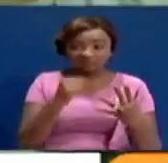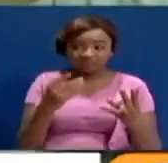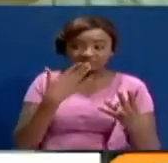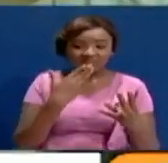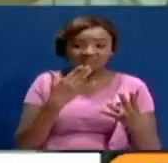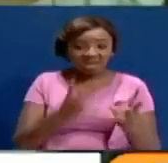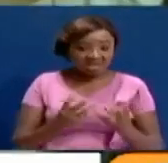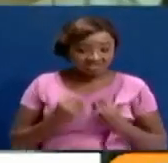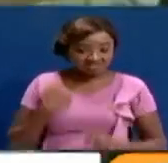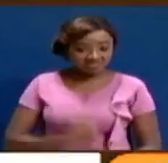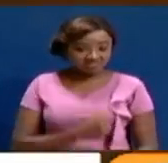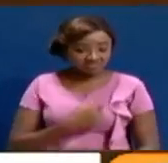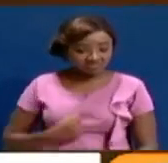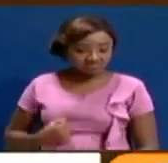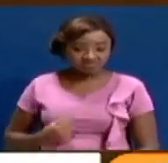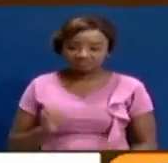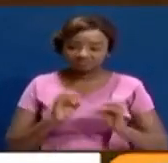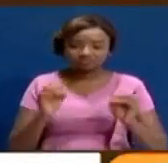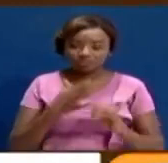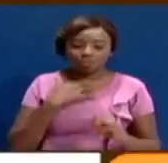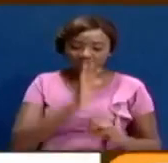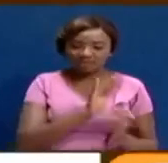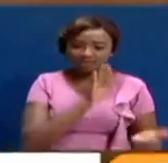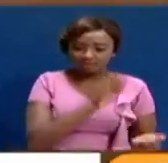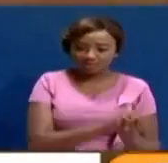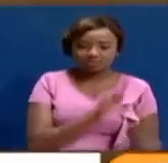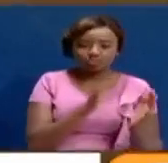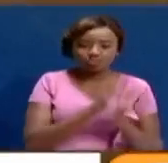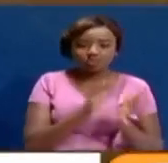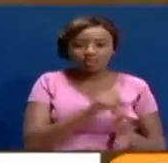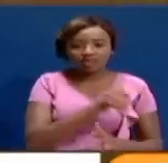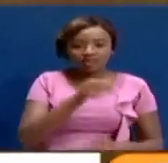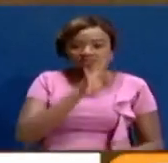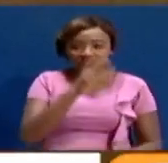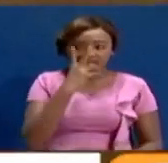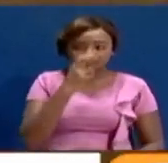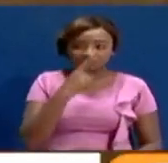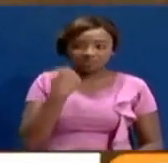plea as the prosecution sought to have them detained together with three other suspects who've been